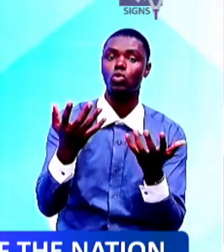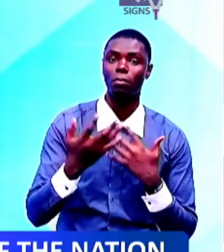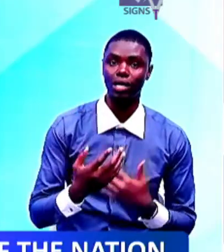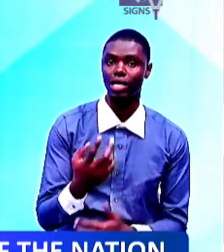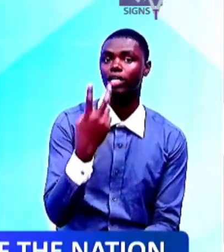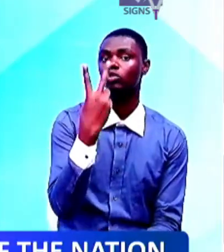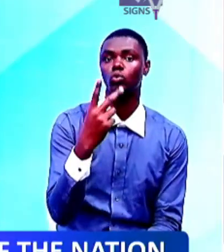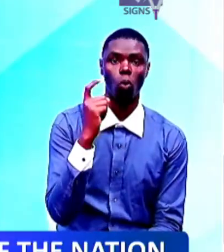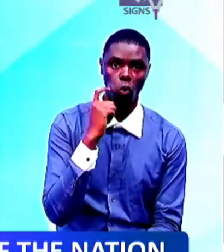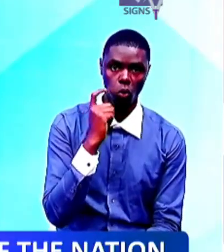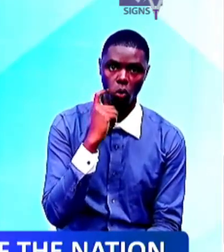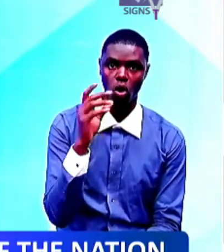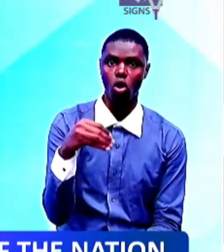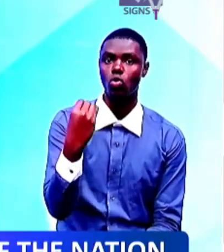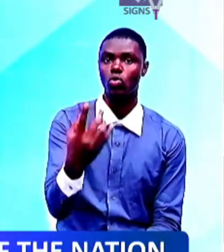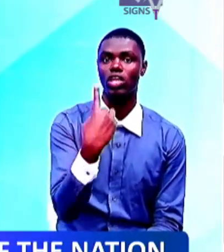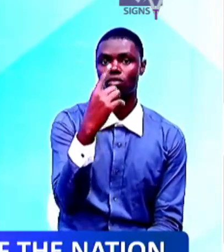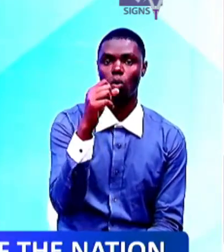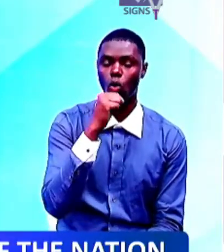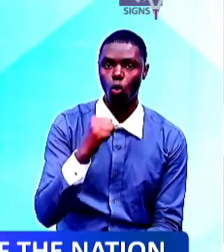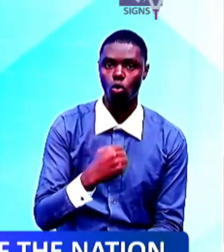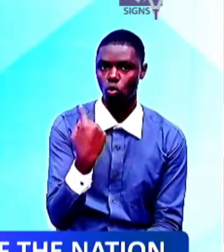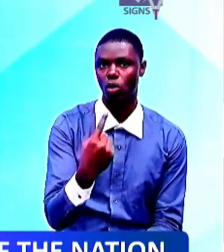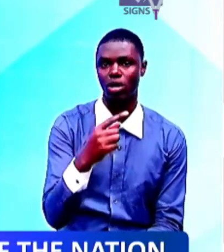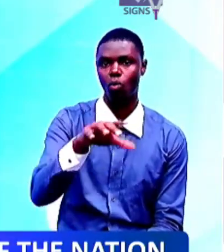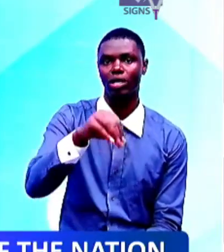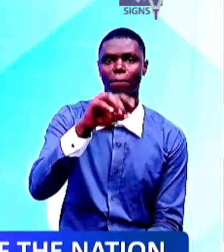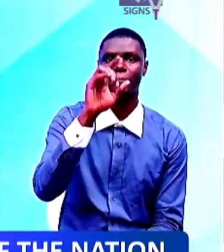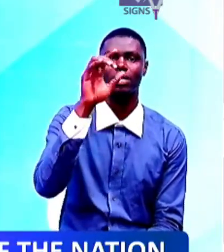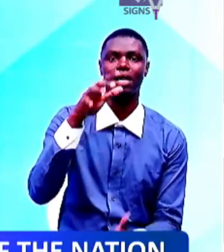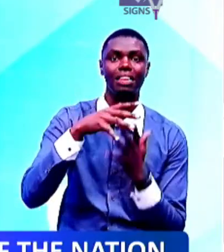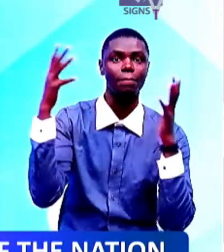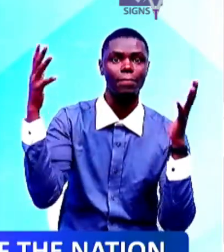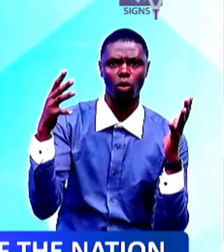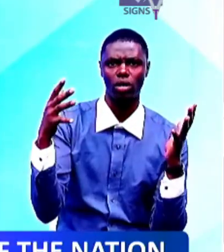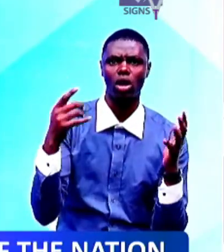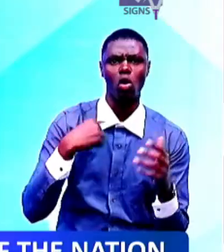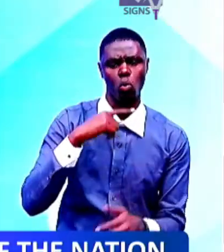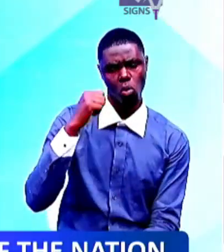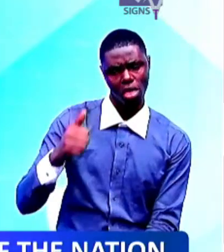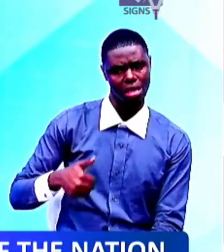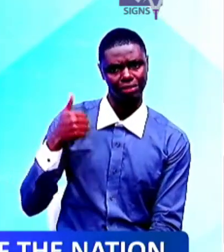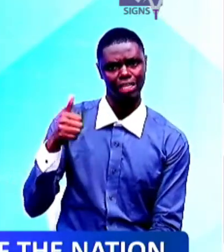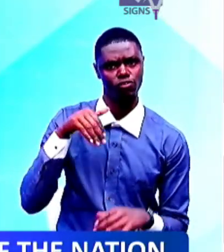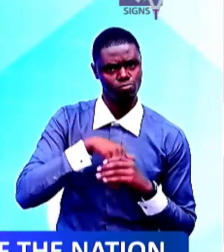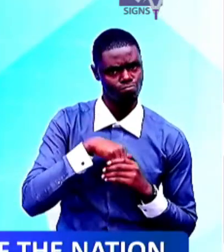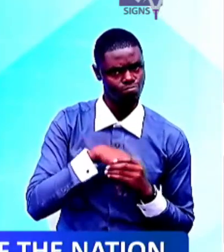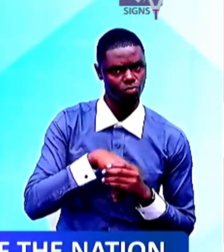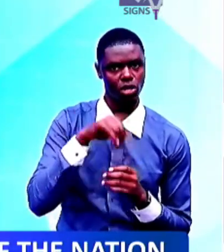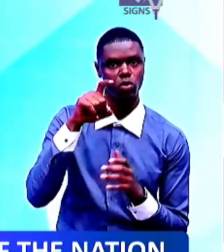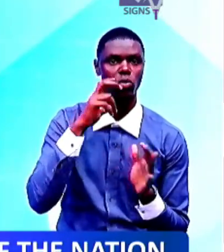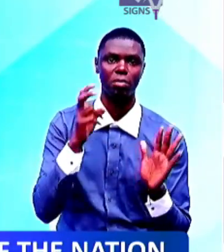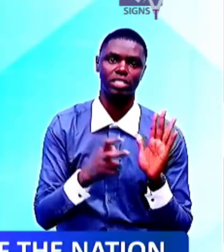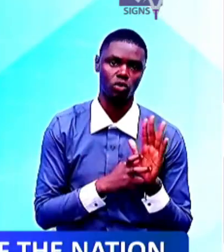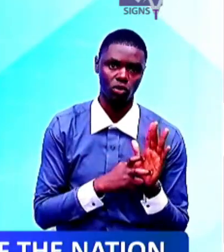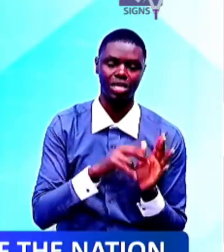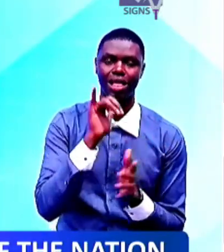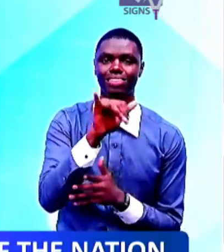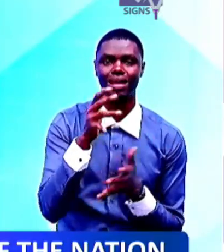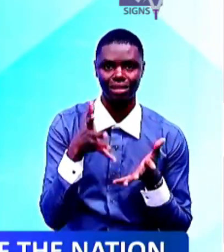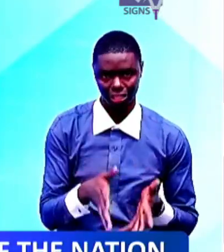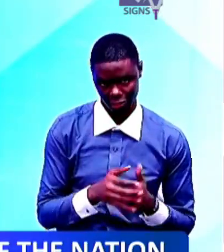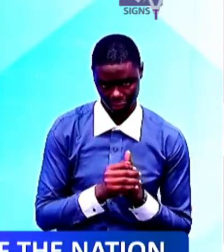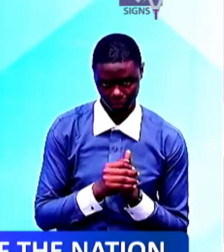bigger, you give a 1-year-old, definitely they'll pick a bigger one. I mean, we are selfish inherently. And we must recognize that that